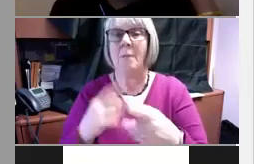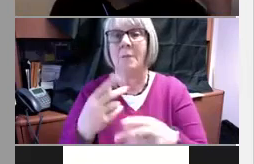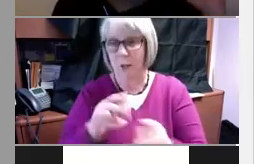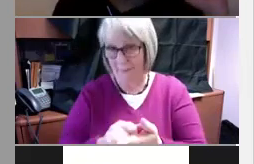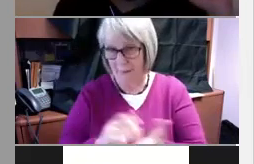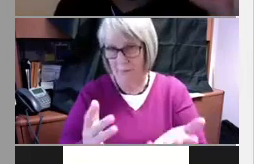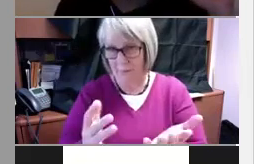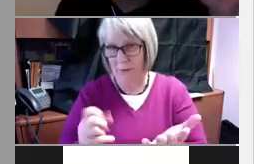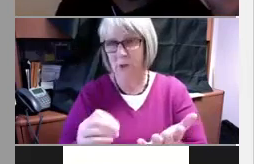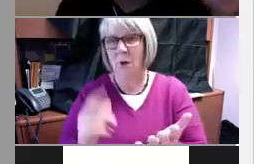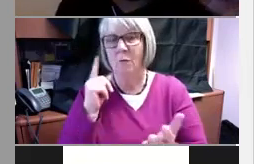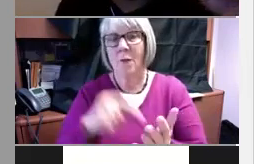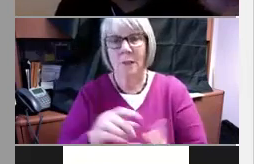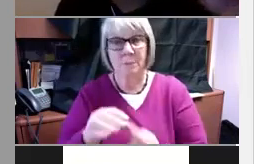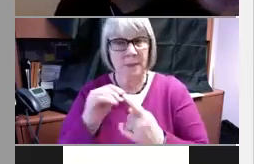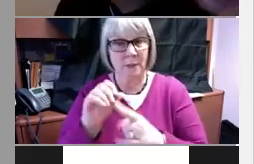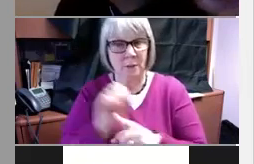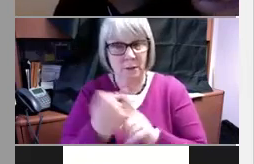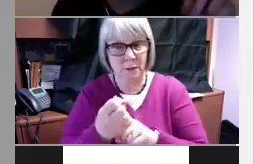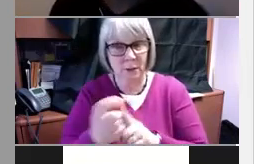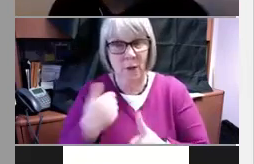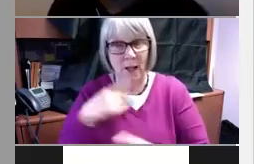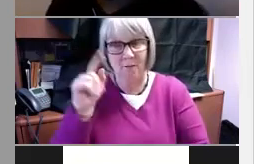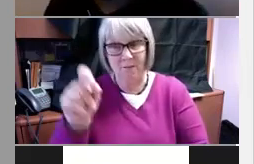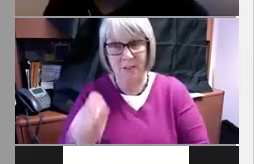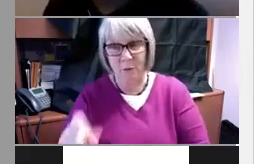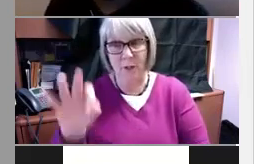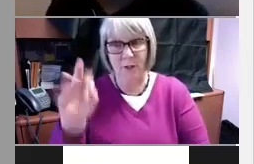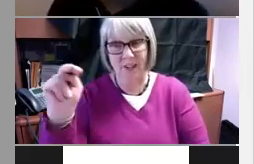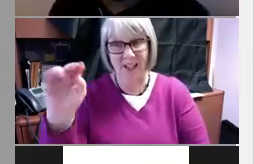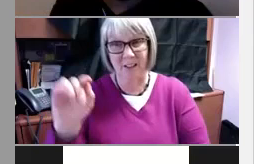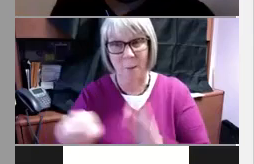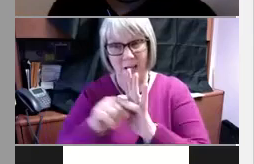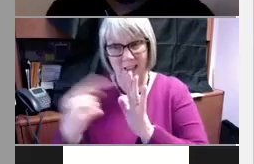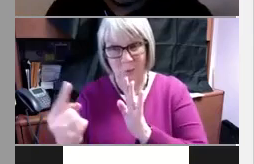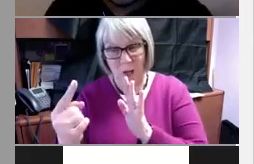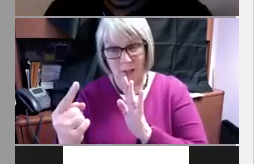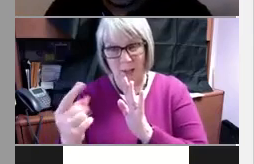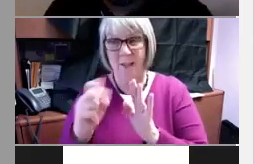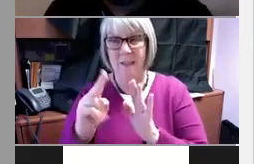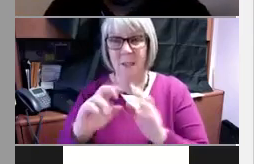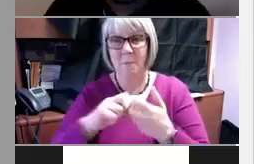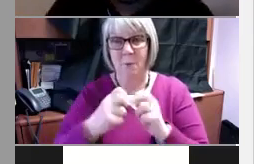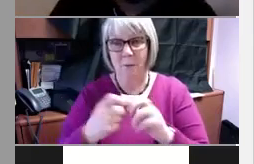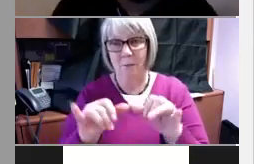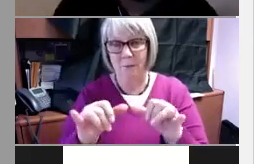for this particular case, when we have factorial of n minus 1, our subproblem size is n minus 1.